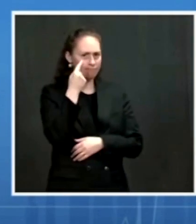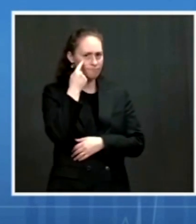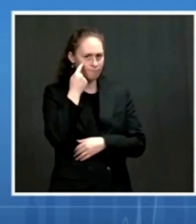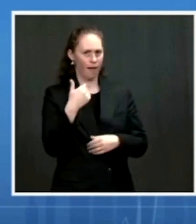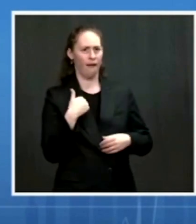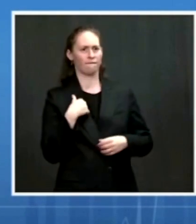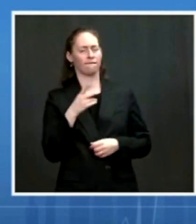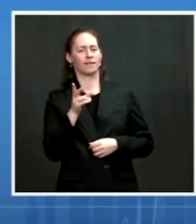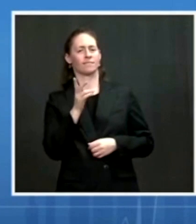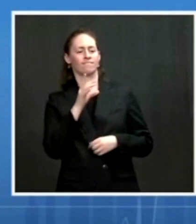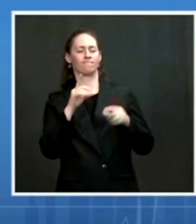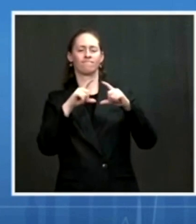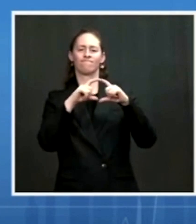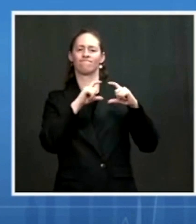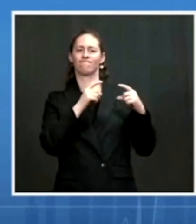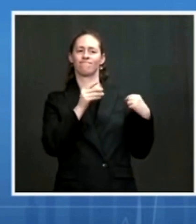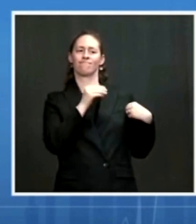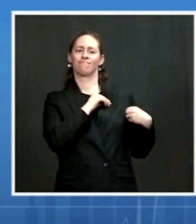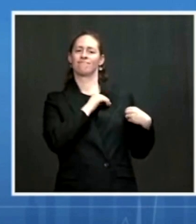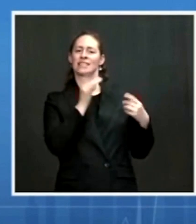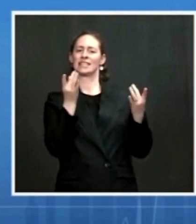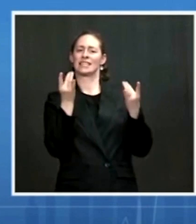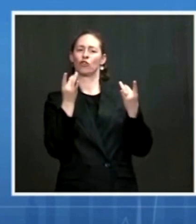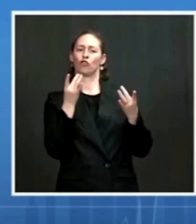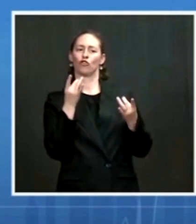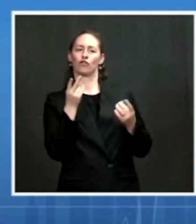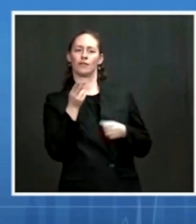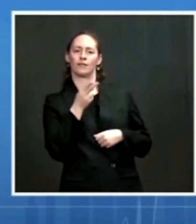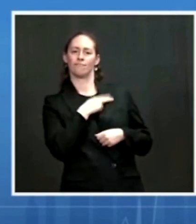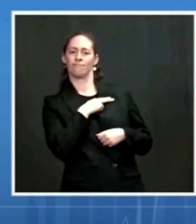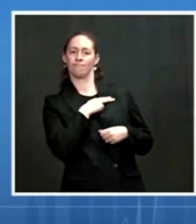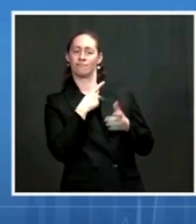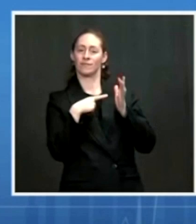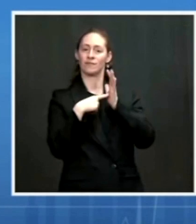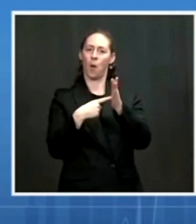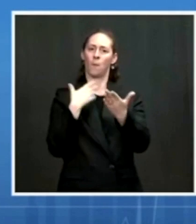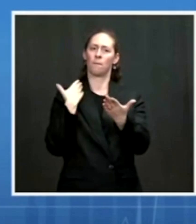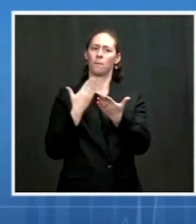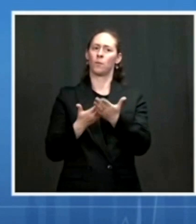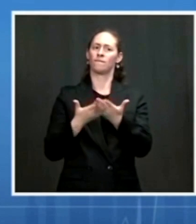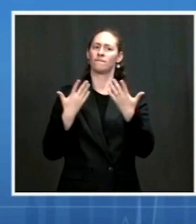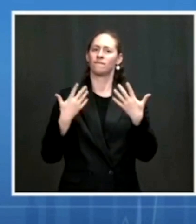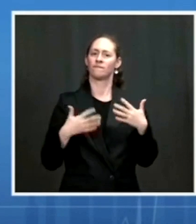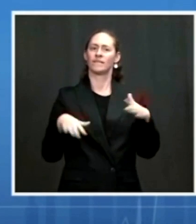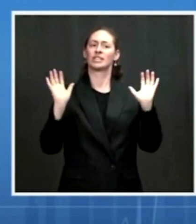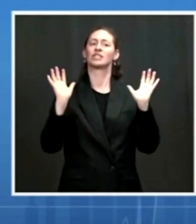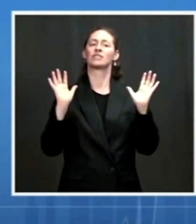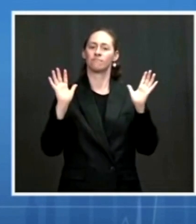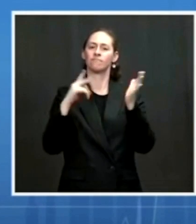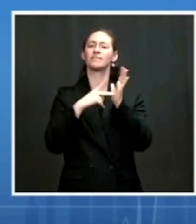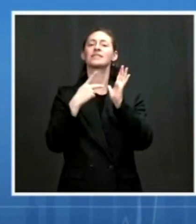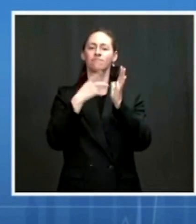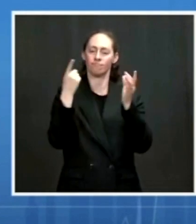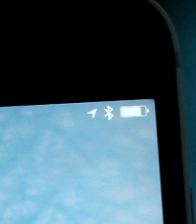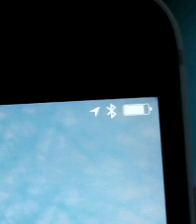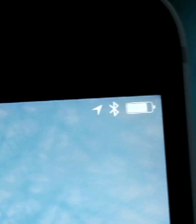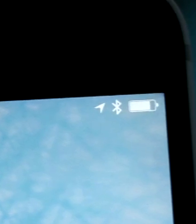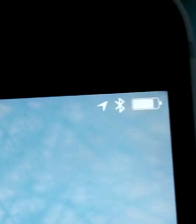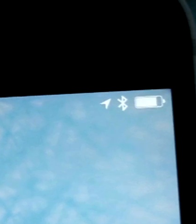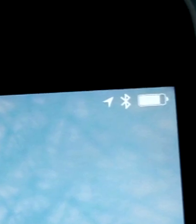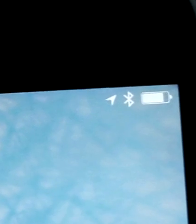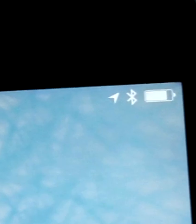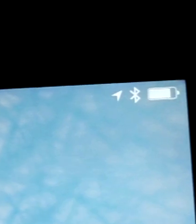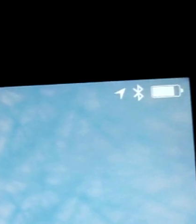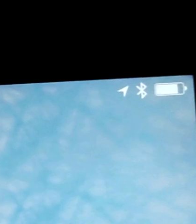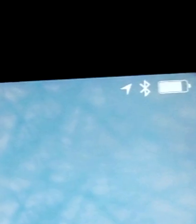premium content, details of which I cannot get into. But apparently they include things like boosts and super swipes. The